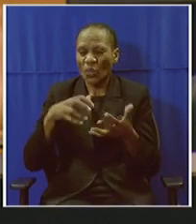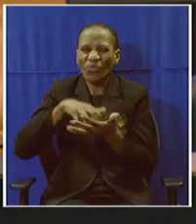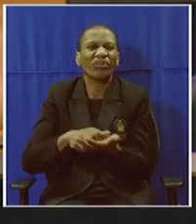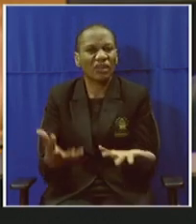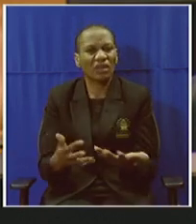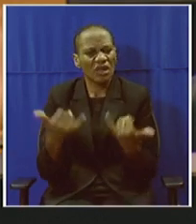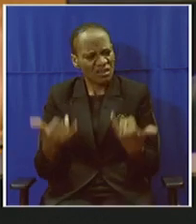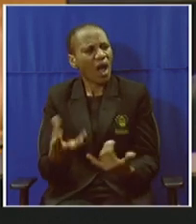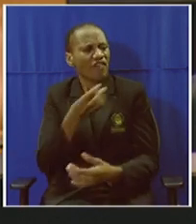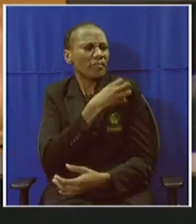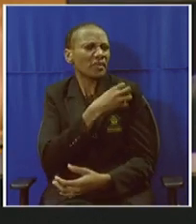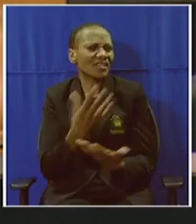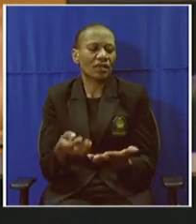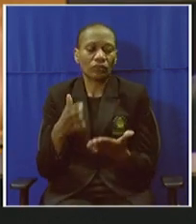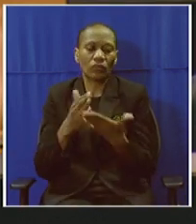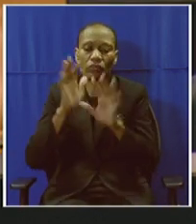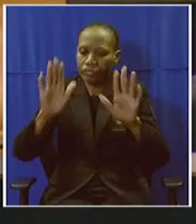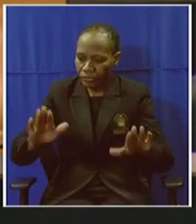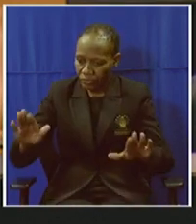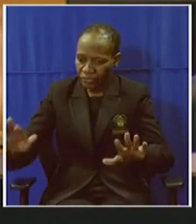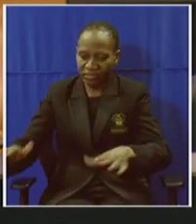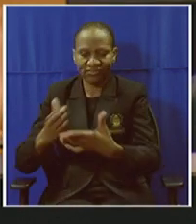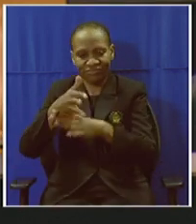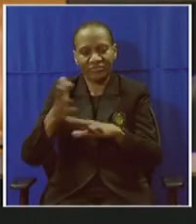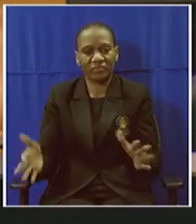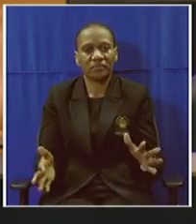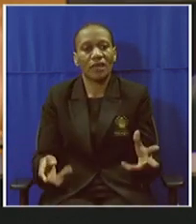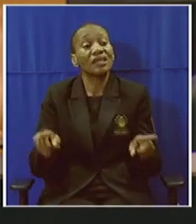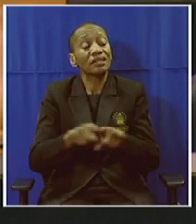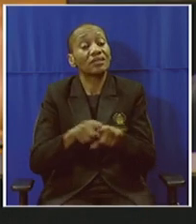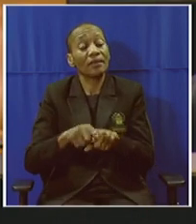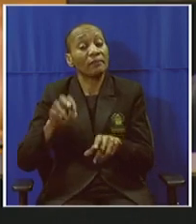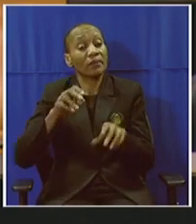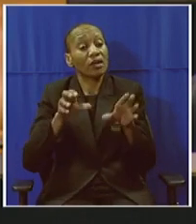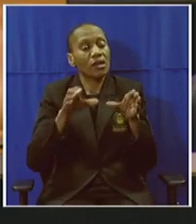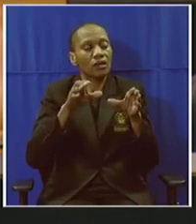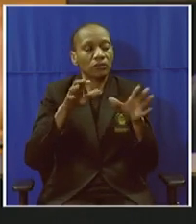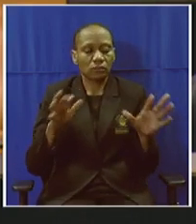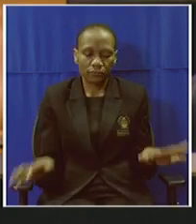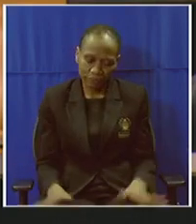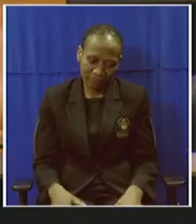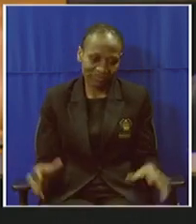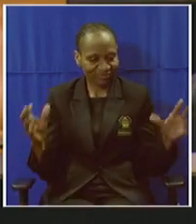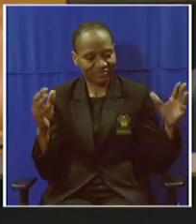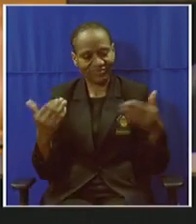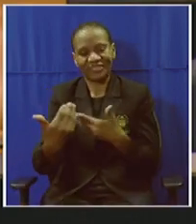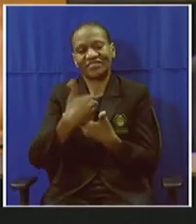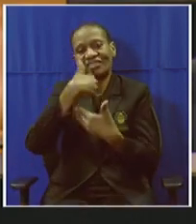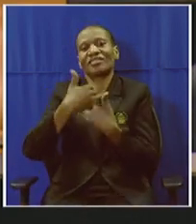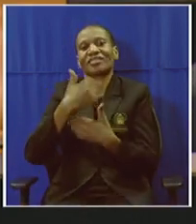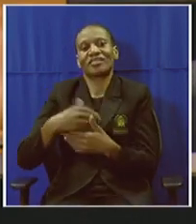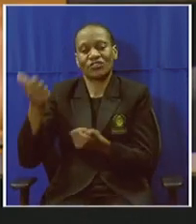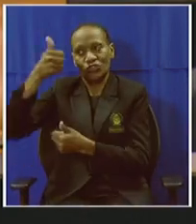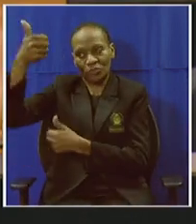more than a coal lobbyist Order. And a flip-flopper almost as good as the EFF. Order, honourable members. Who has just